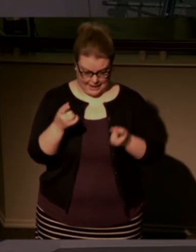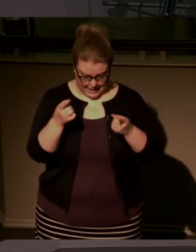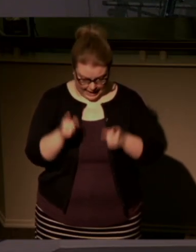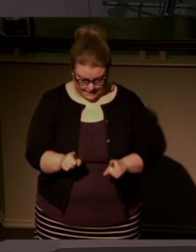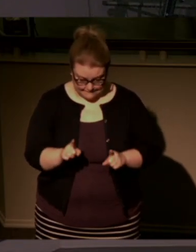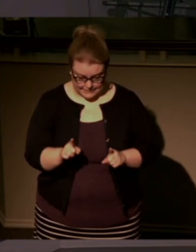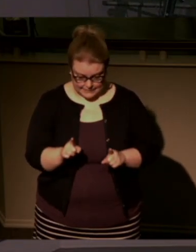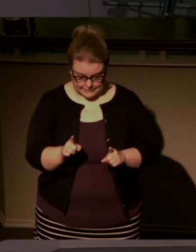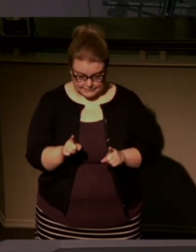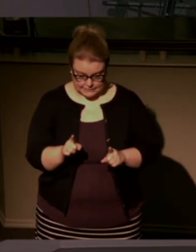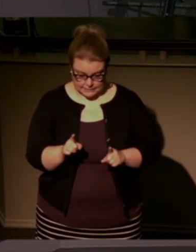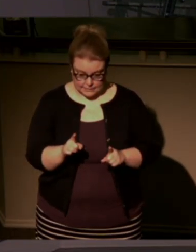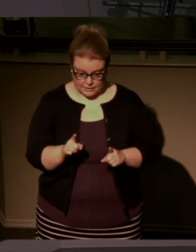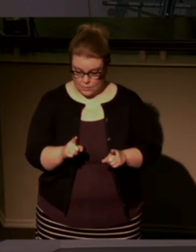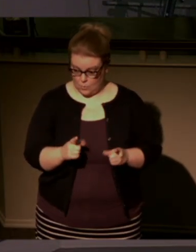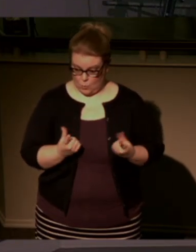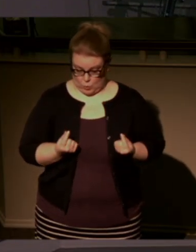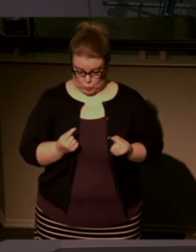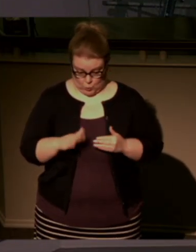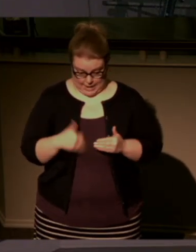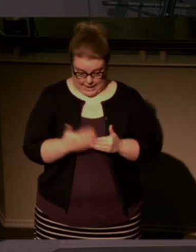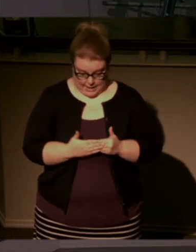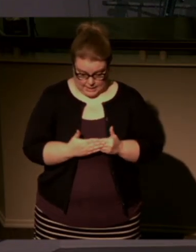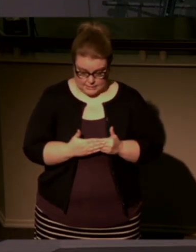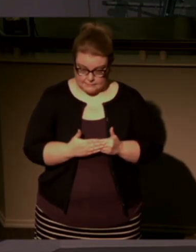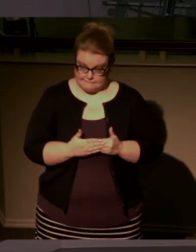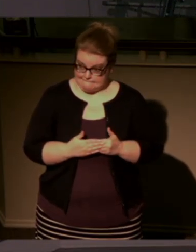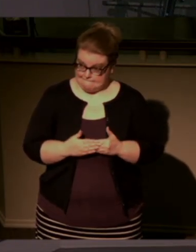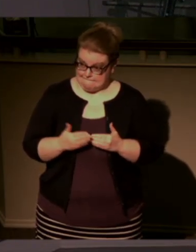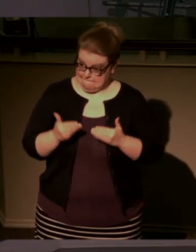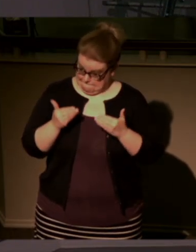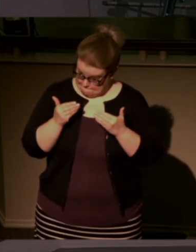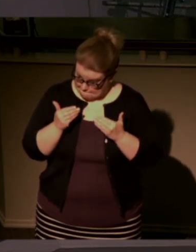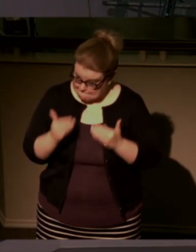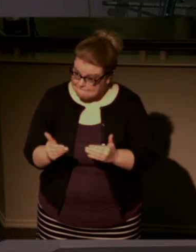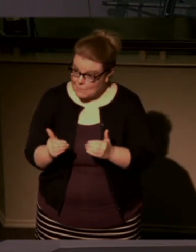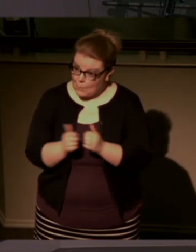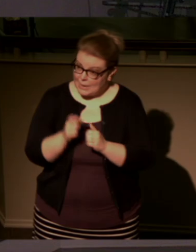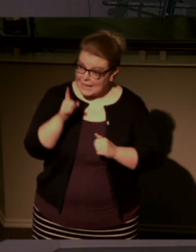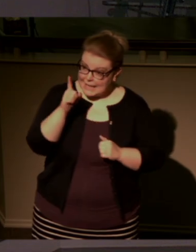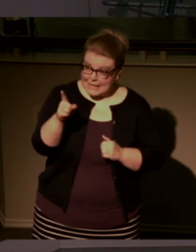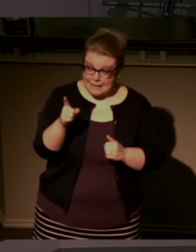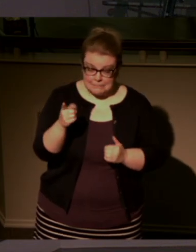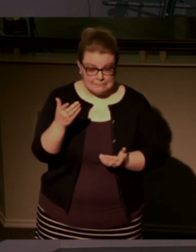by moving into the unknown with Him versus